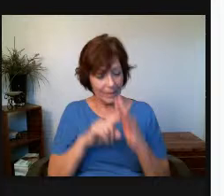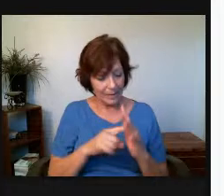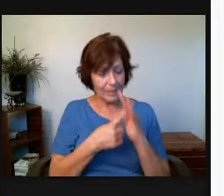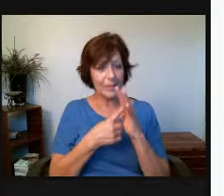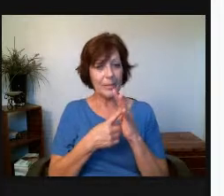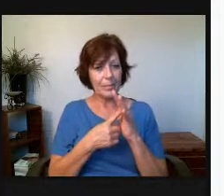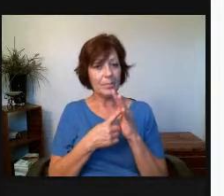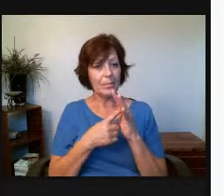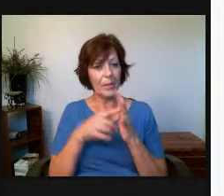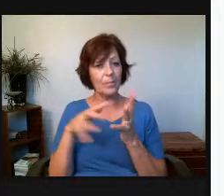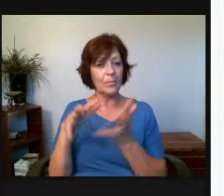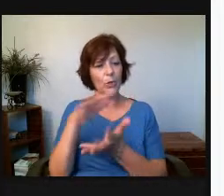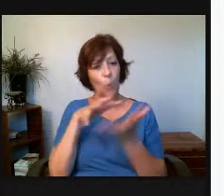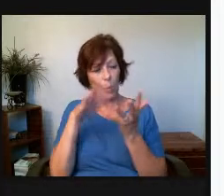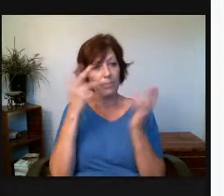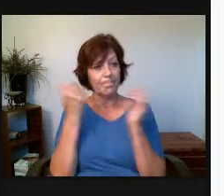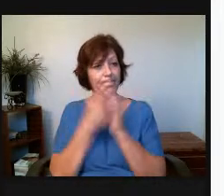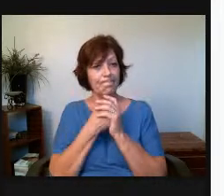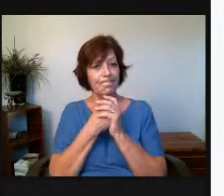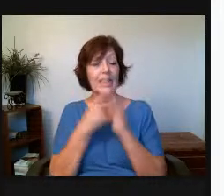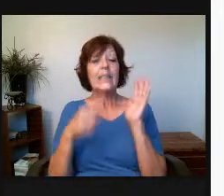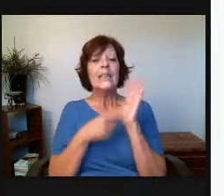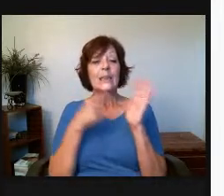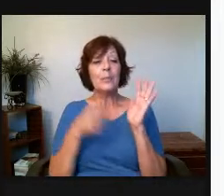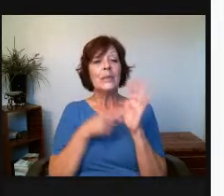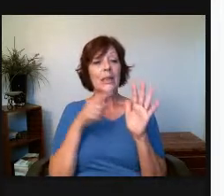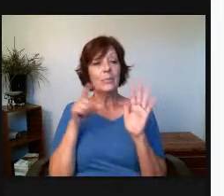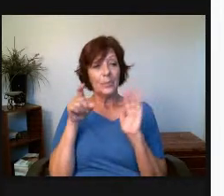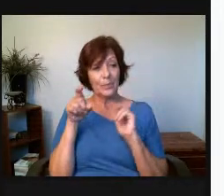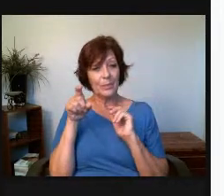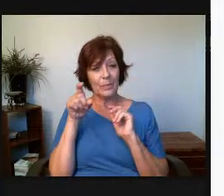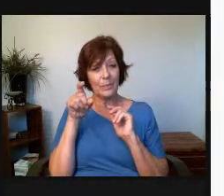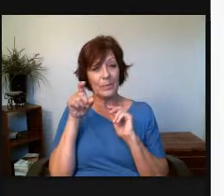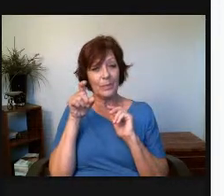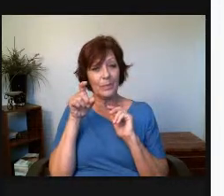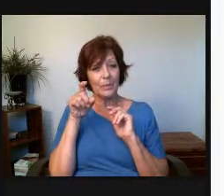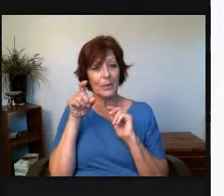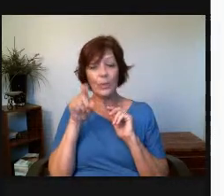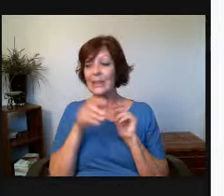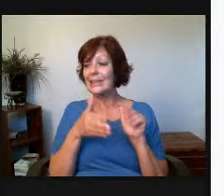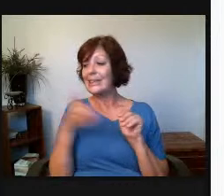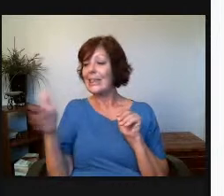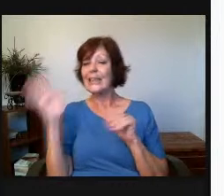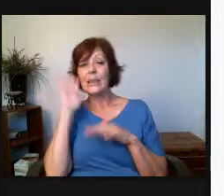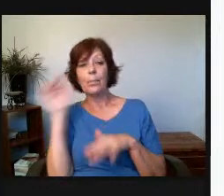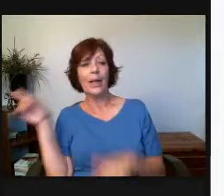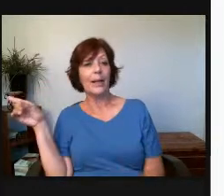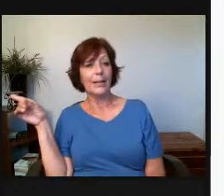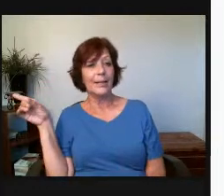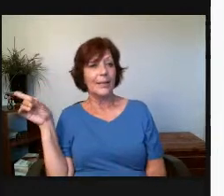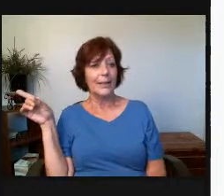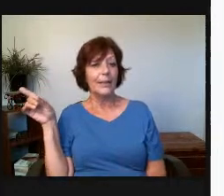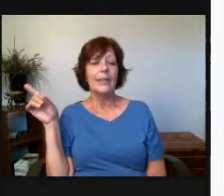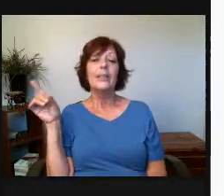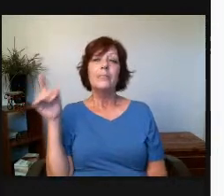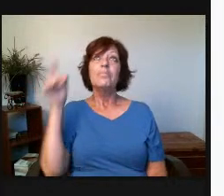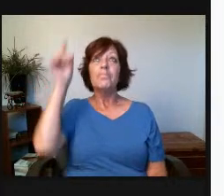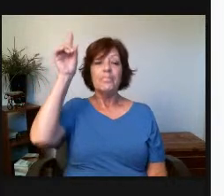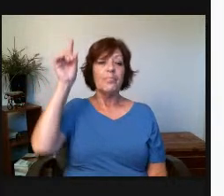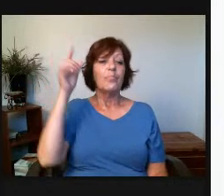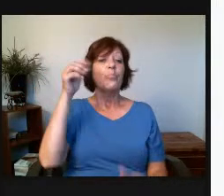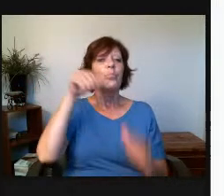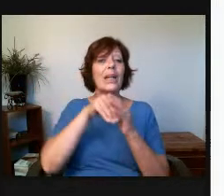smoke detector. So sometimes you want to install it next to the bed. You want to have them in